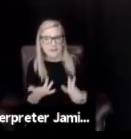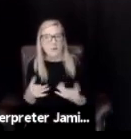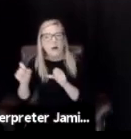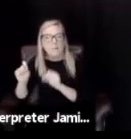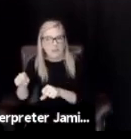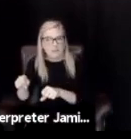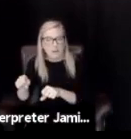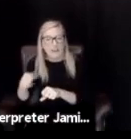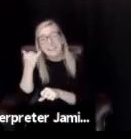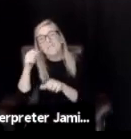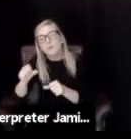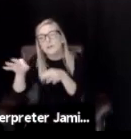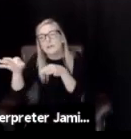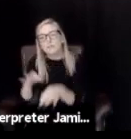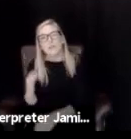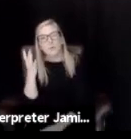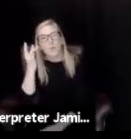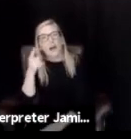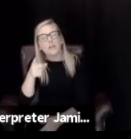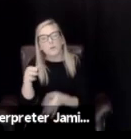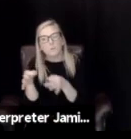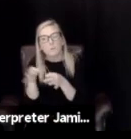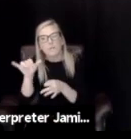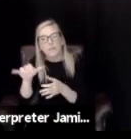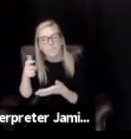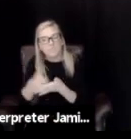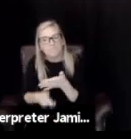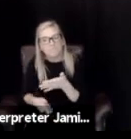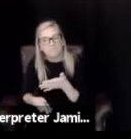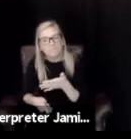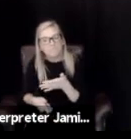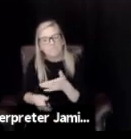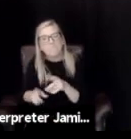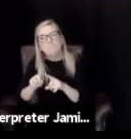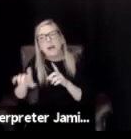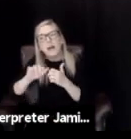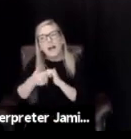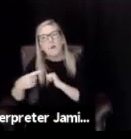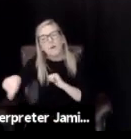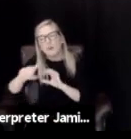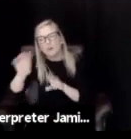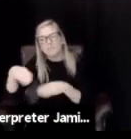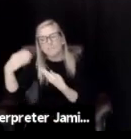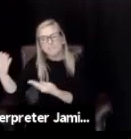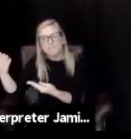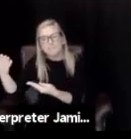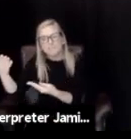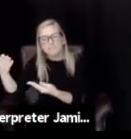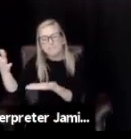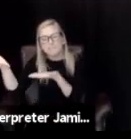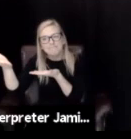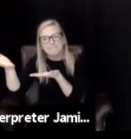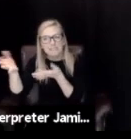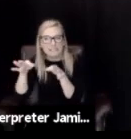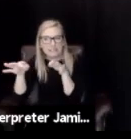when you're able to justify it. But again, how are you packaging it to them? How does it make sense to